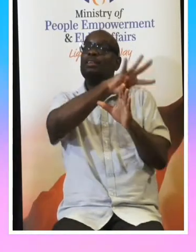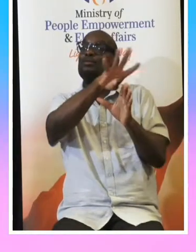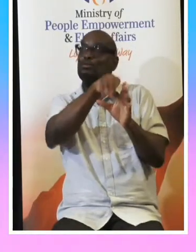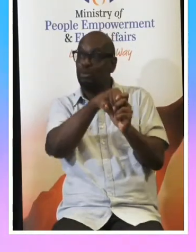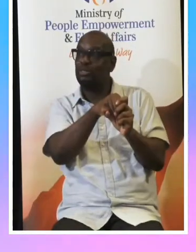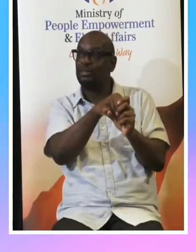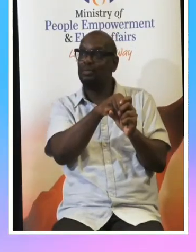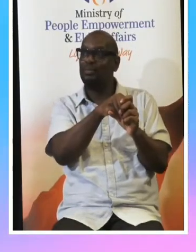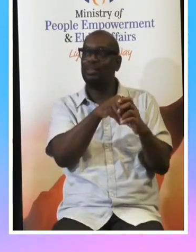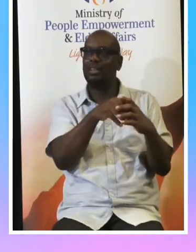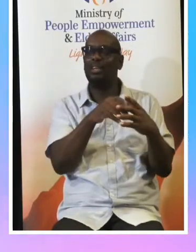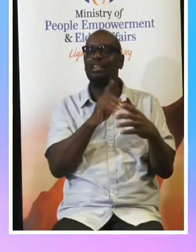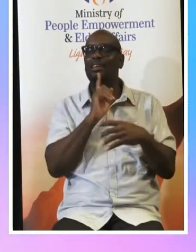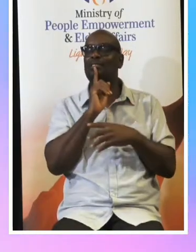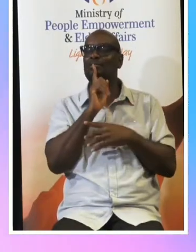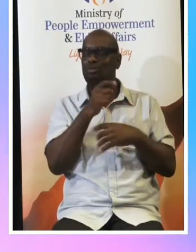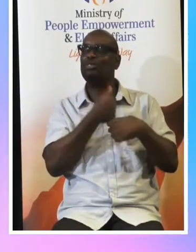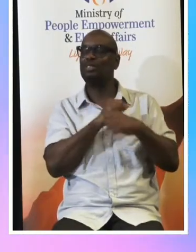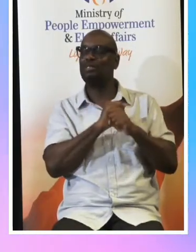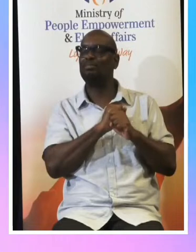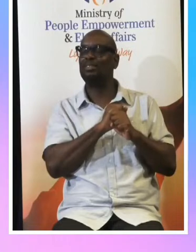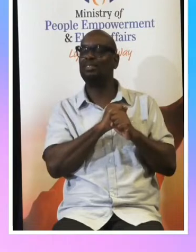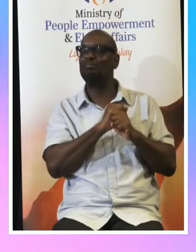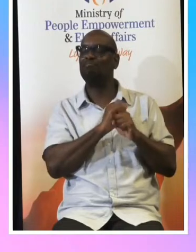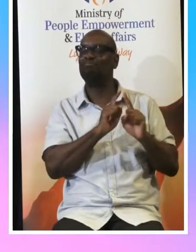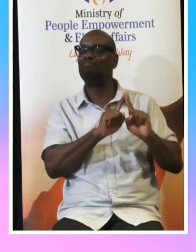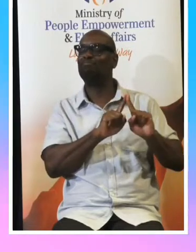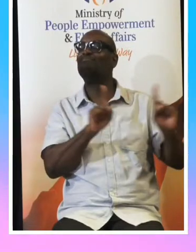that made a difference in my life.